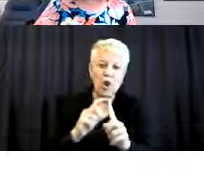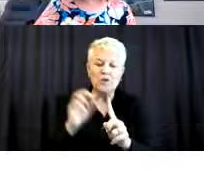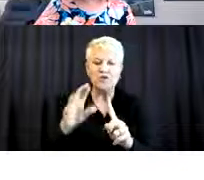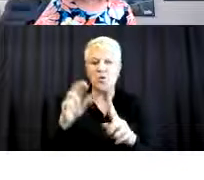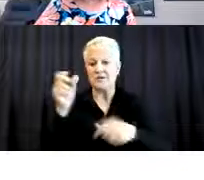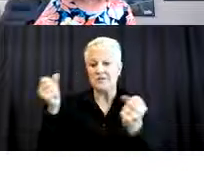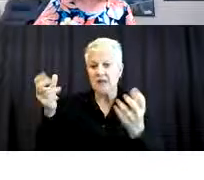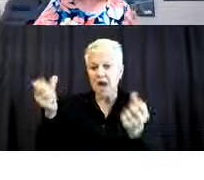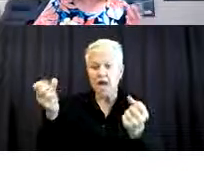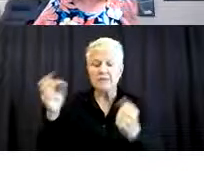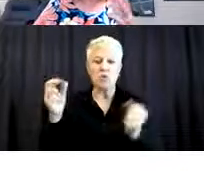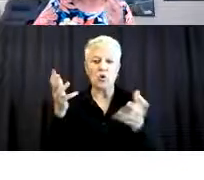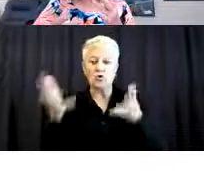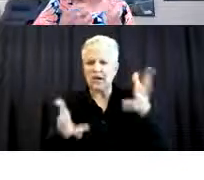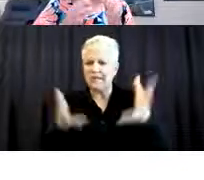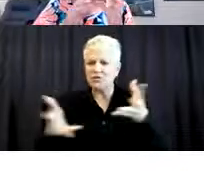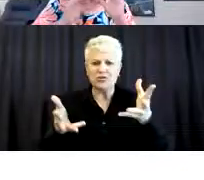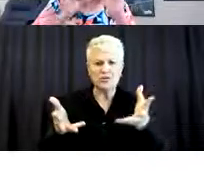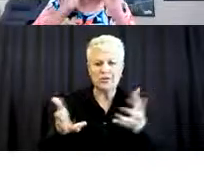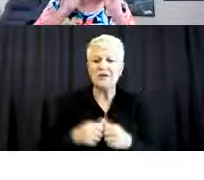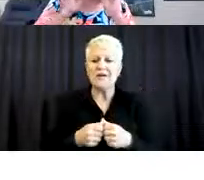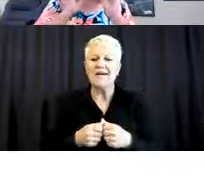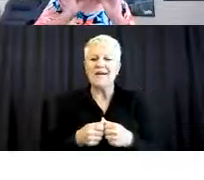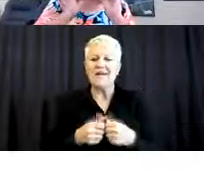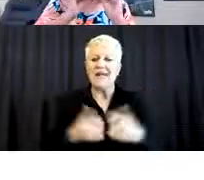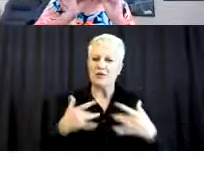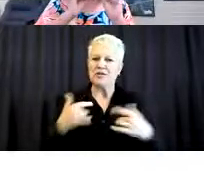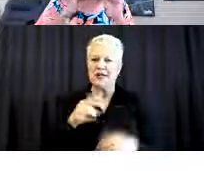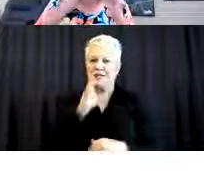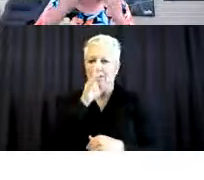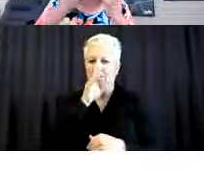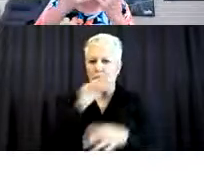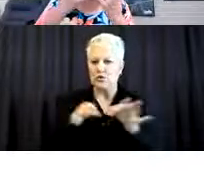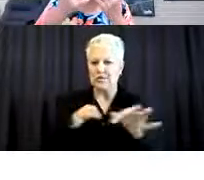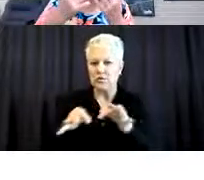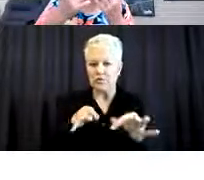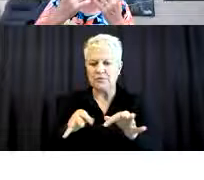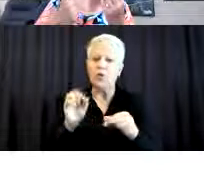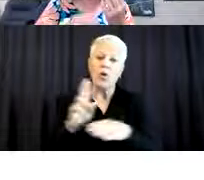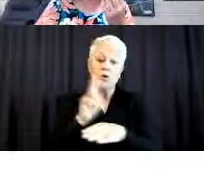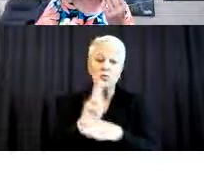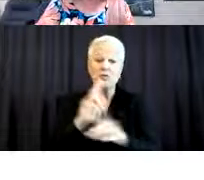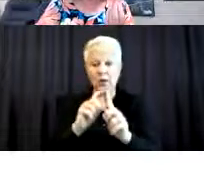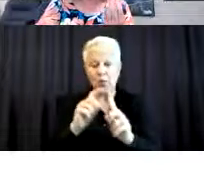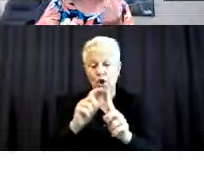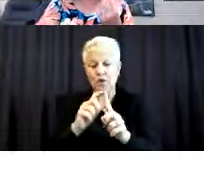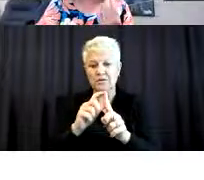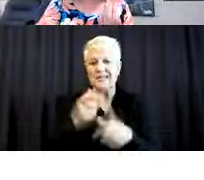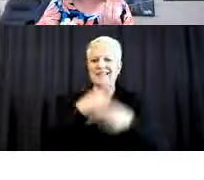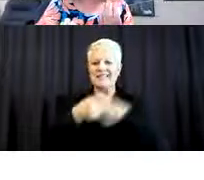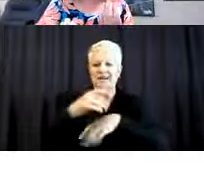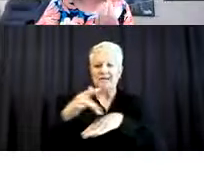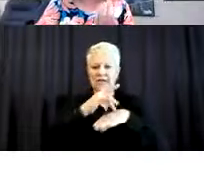signs or gestures, whatever it is, that, but usually it is a verbal description or using words rather than textures